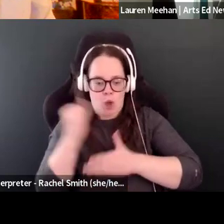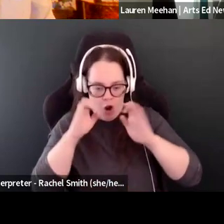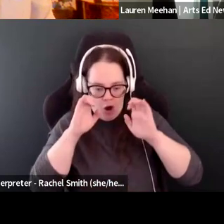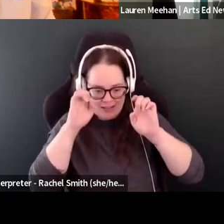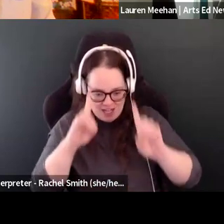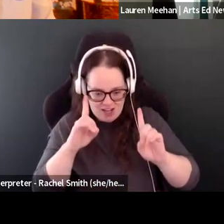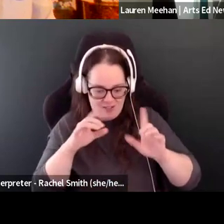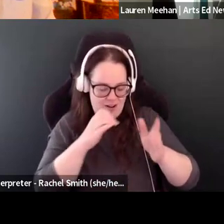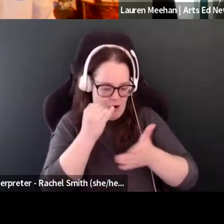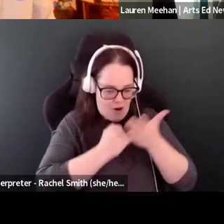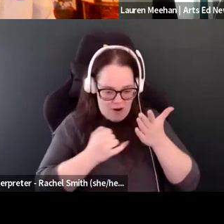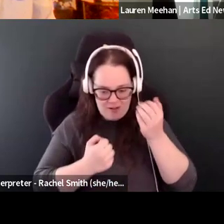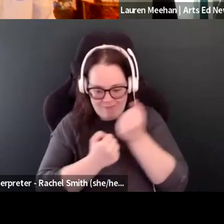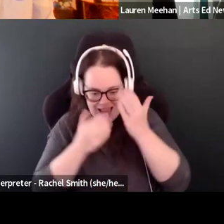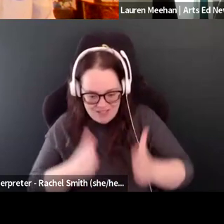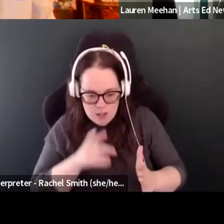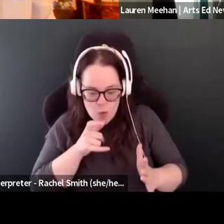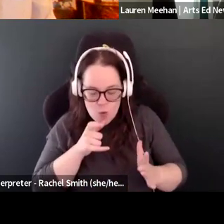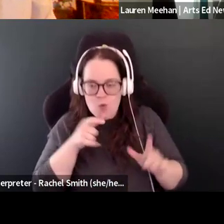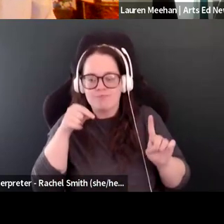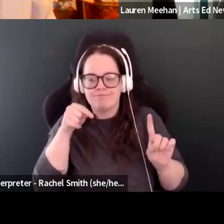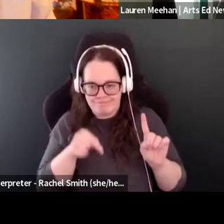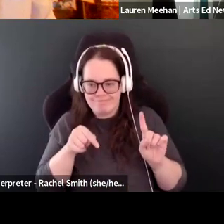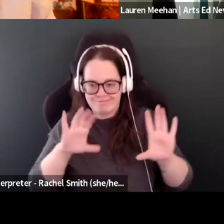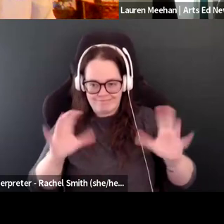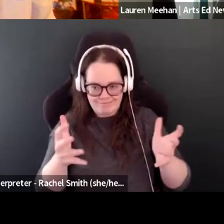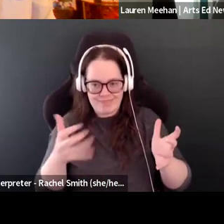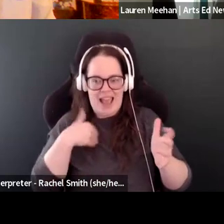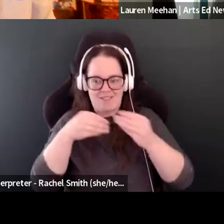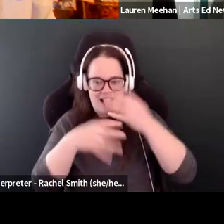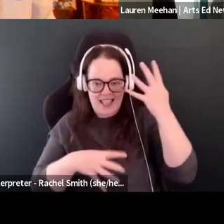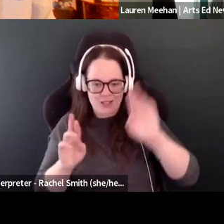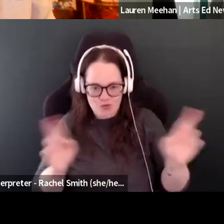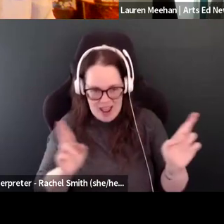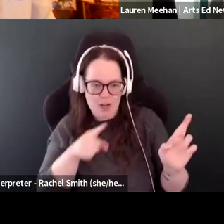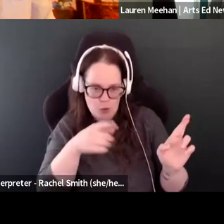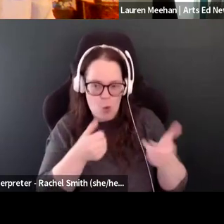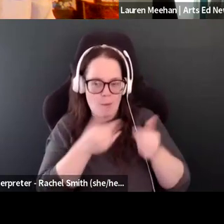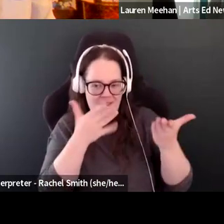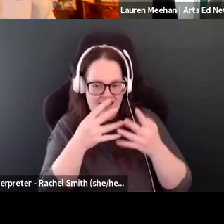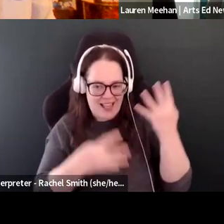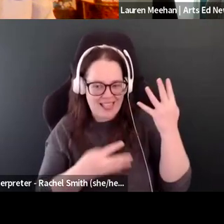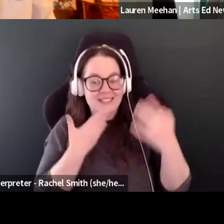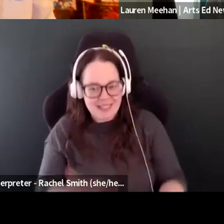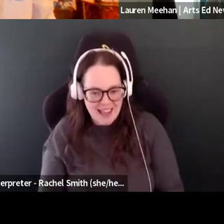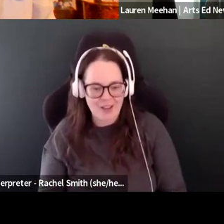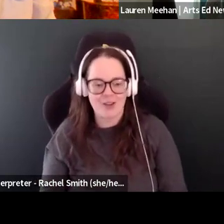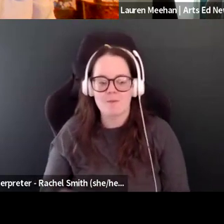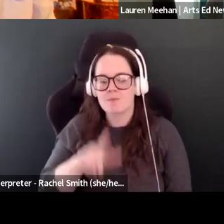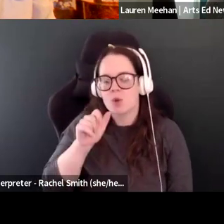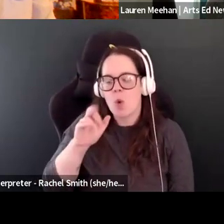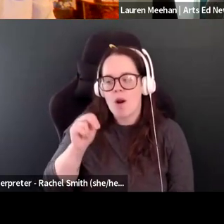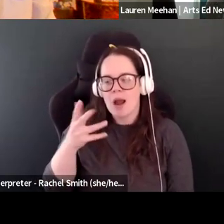are providing a template on doing that. Lauren, I wanted to talk a little bit about your work at Arts Ed